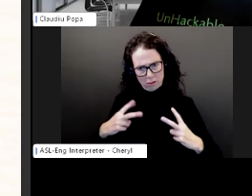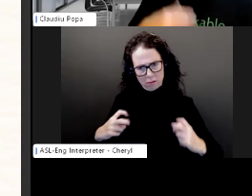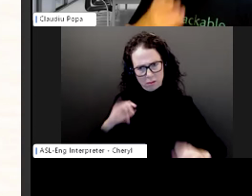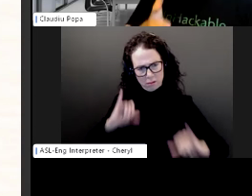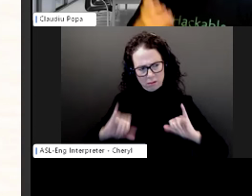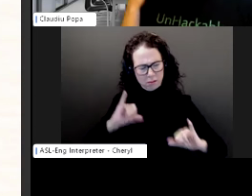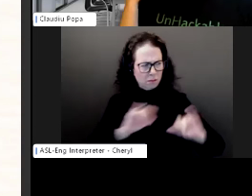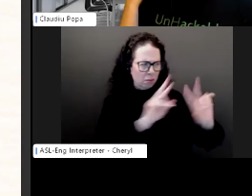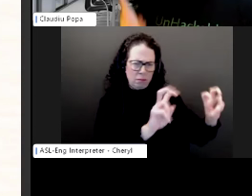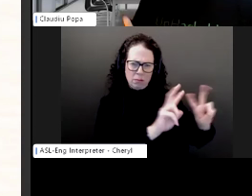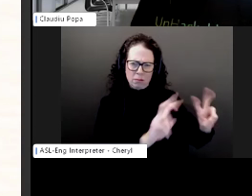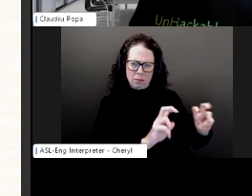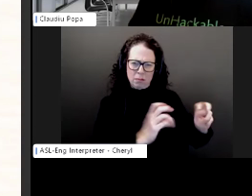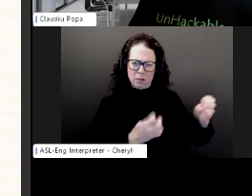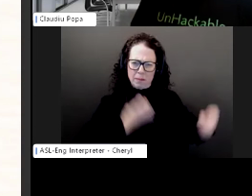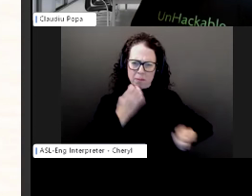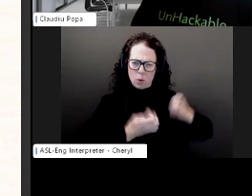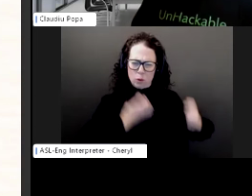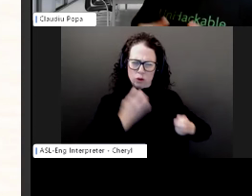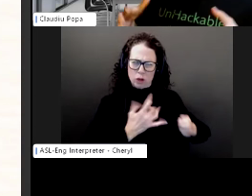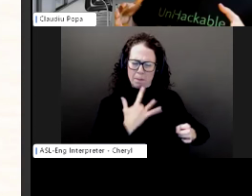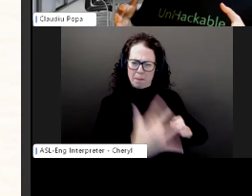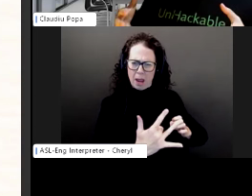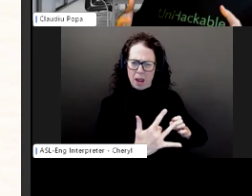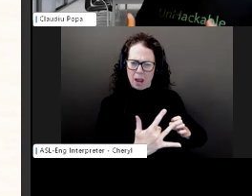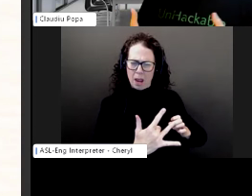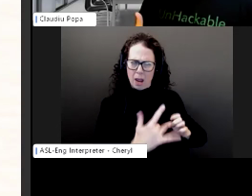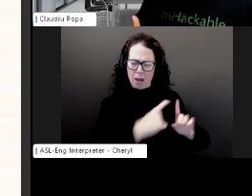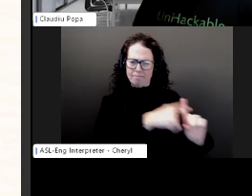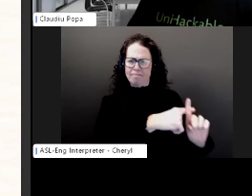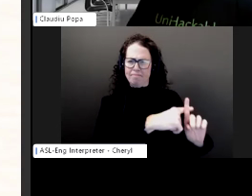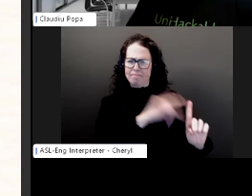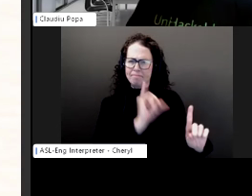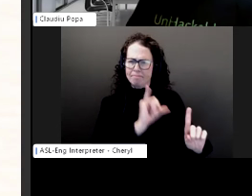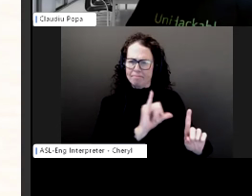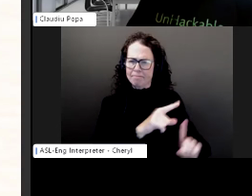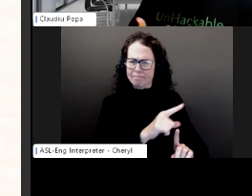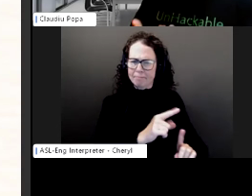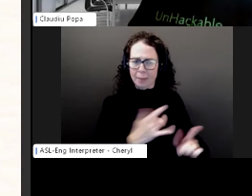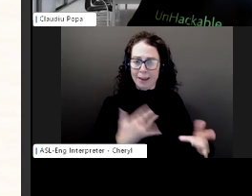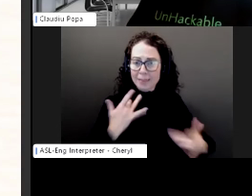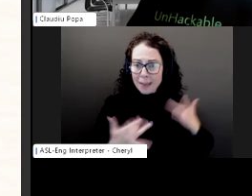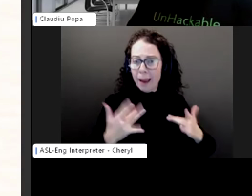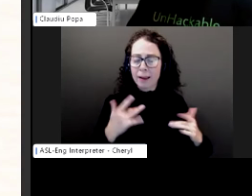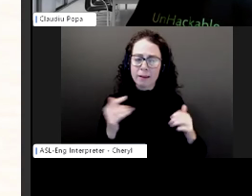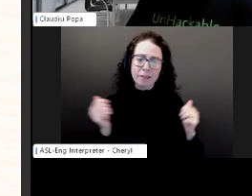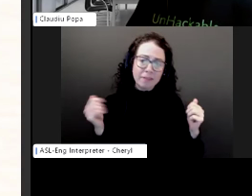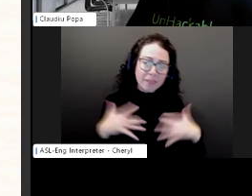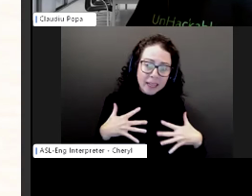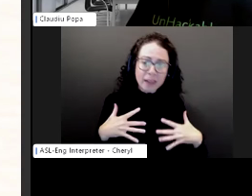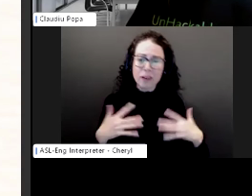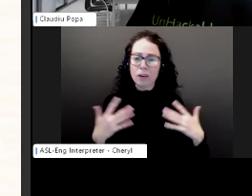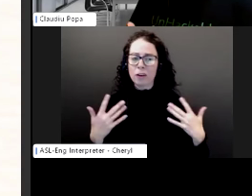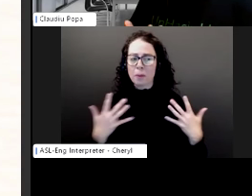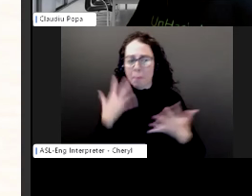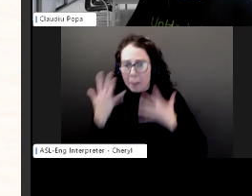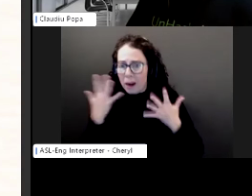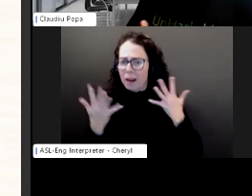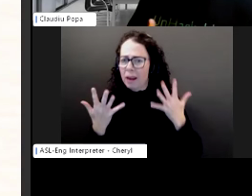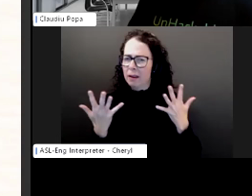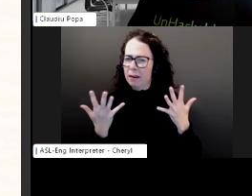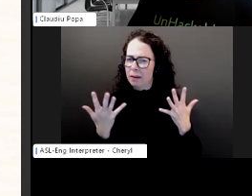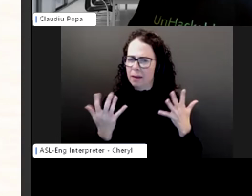involved, including excitement, and obviously the appeal to trust when somebody pretends to be a